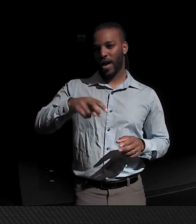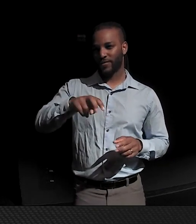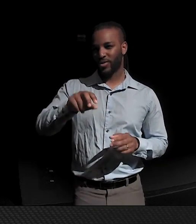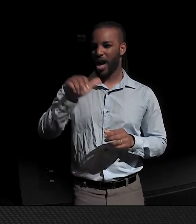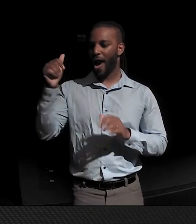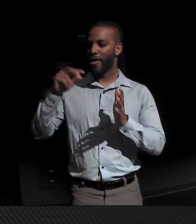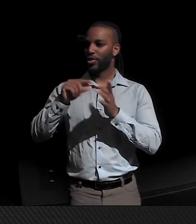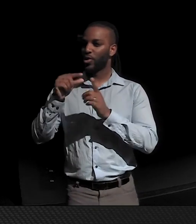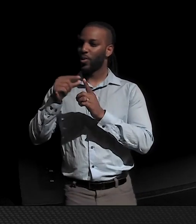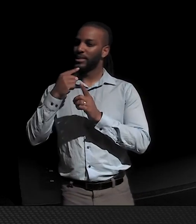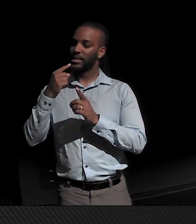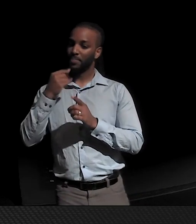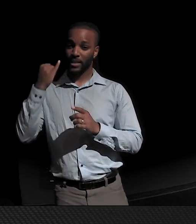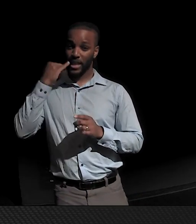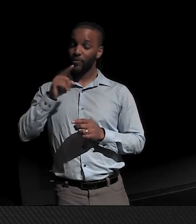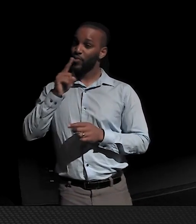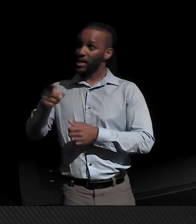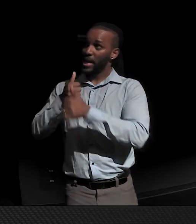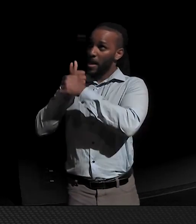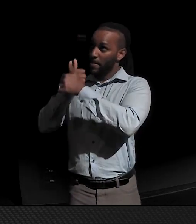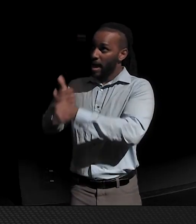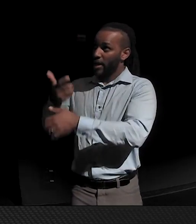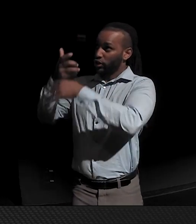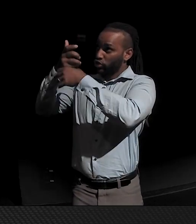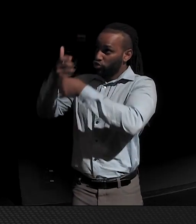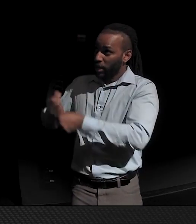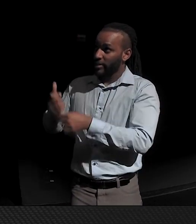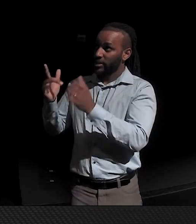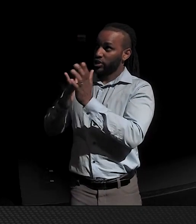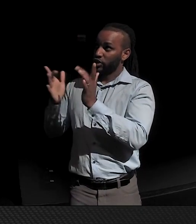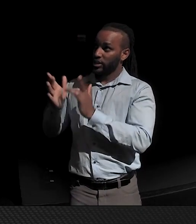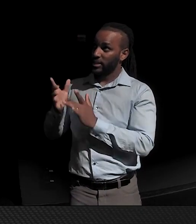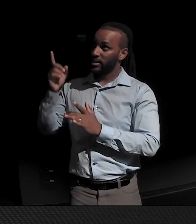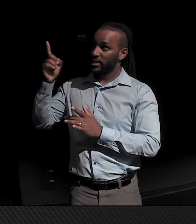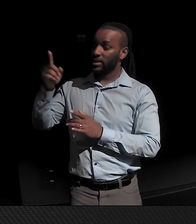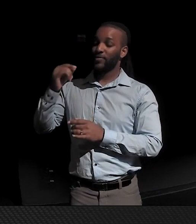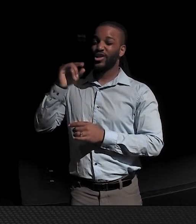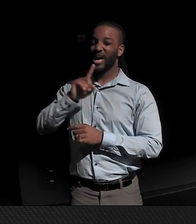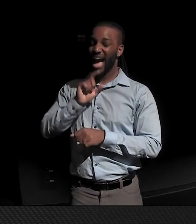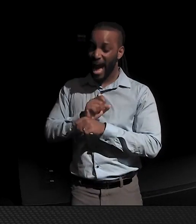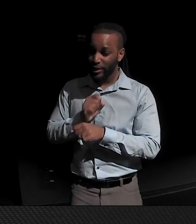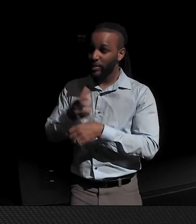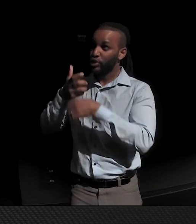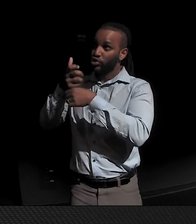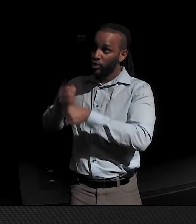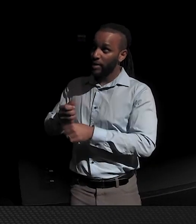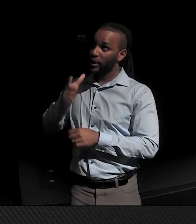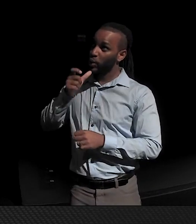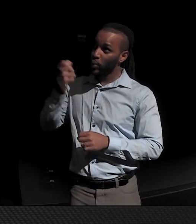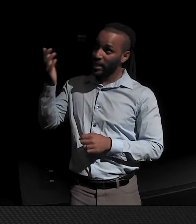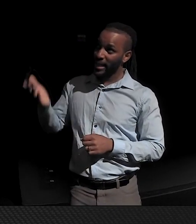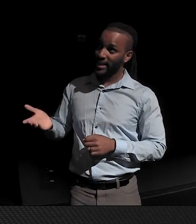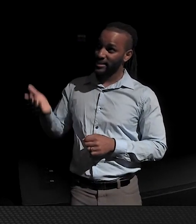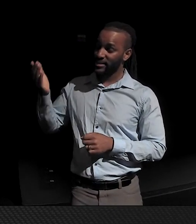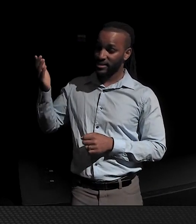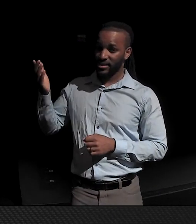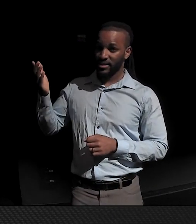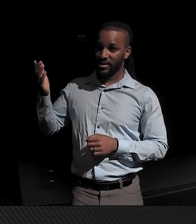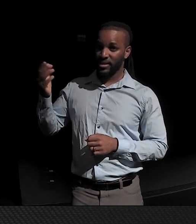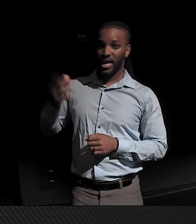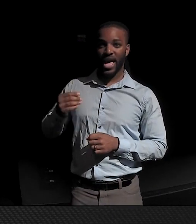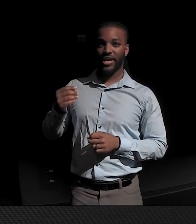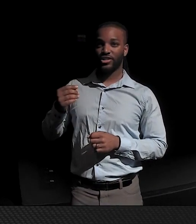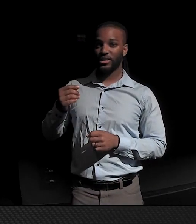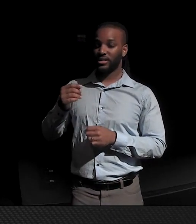it's saying when we really abide and rest in Jesus, when we really trust in who he is and